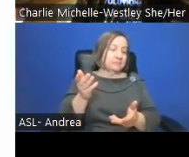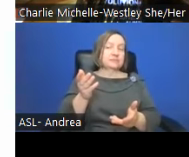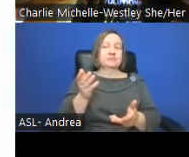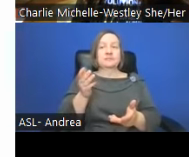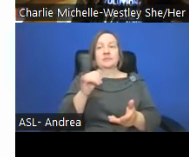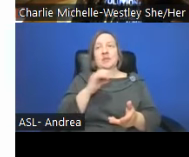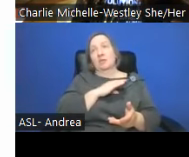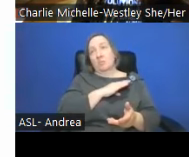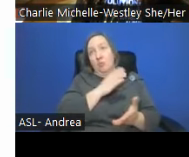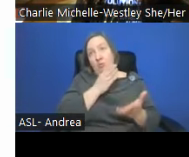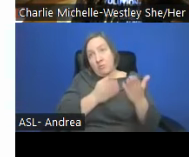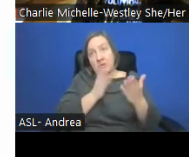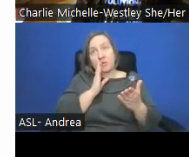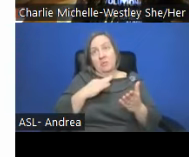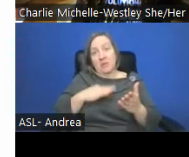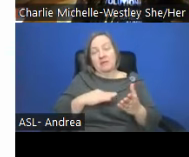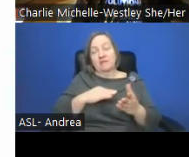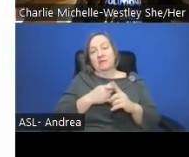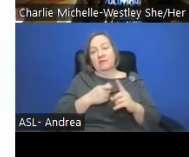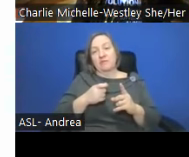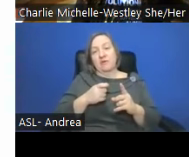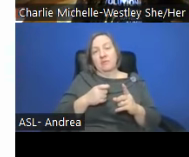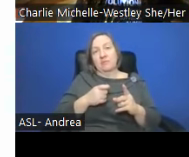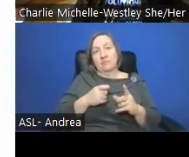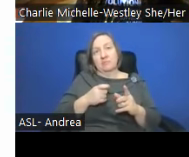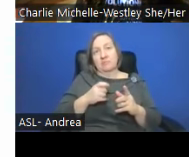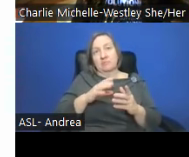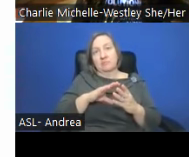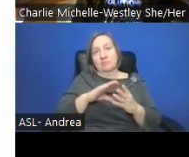the board might actually benefit from being informed by the training division's